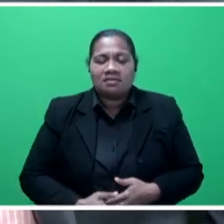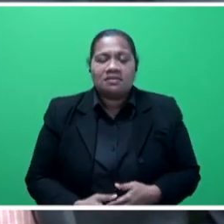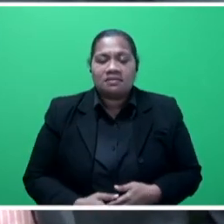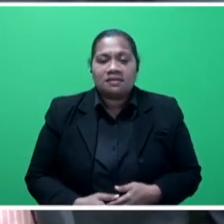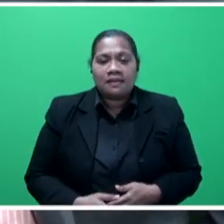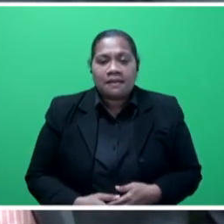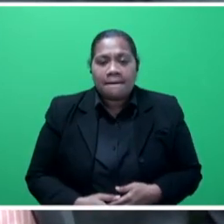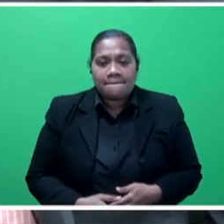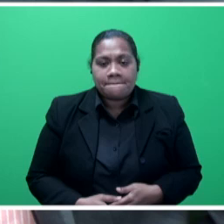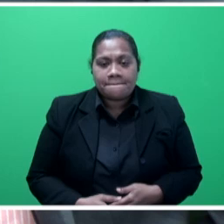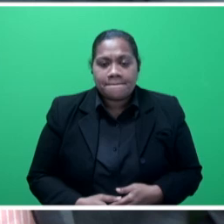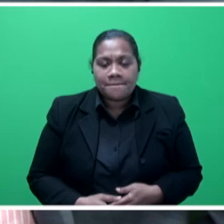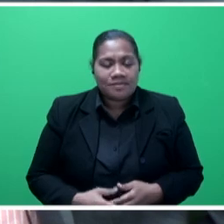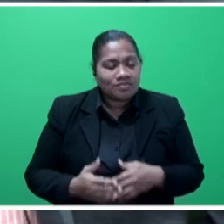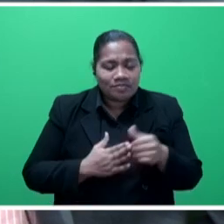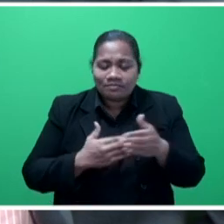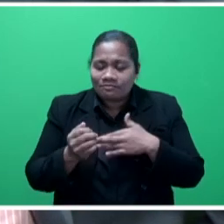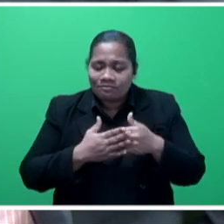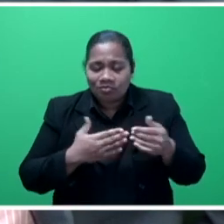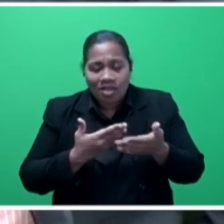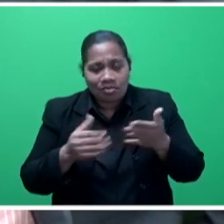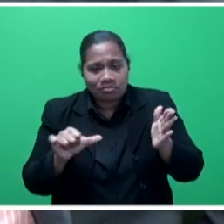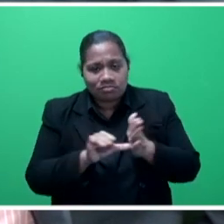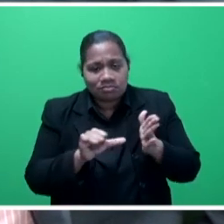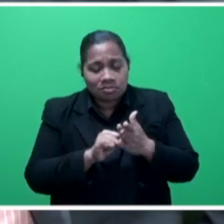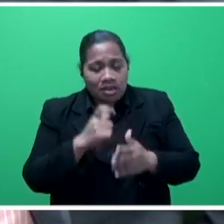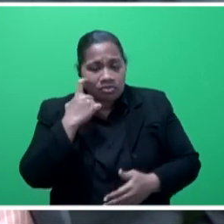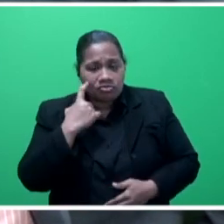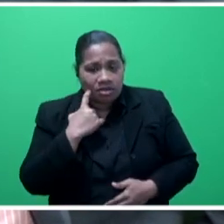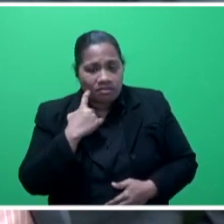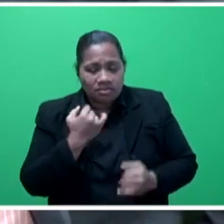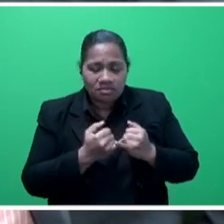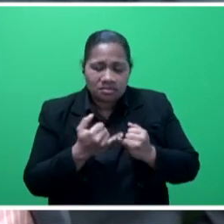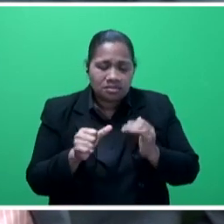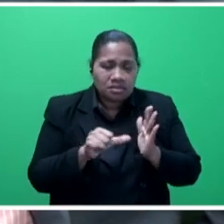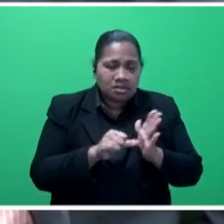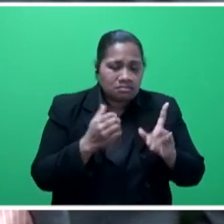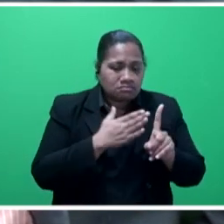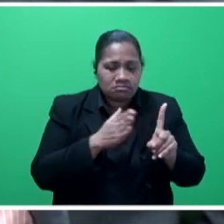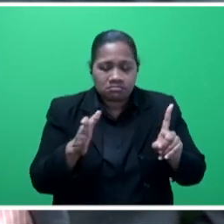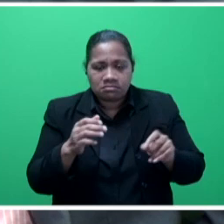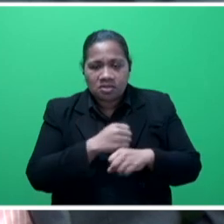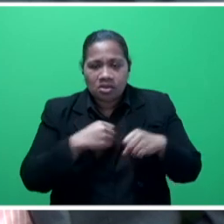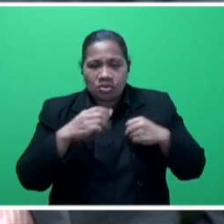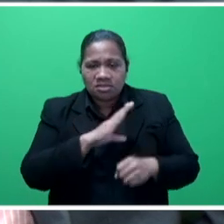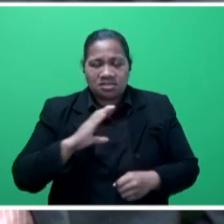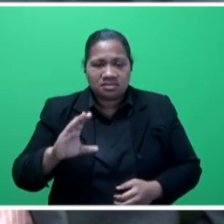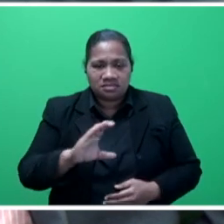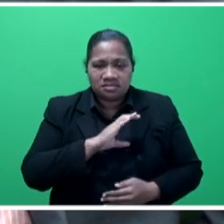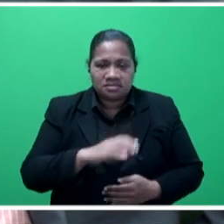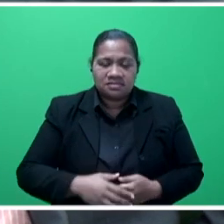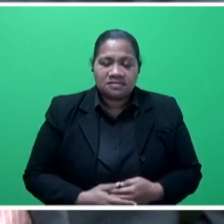Mr. Speaker, sir, no matter how hard they try, it is very difficult to mislead our citizens who have seen the achievements of the